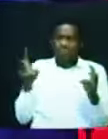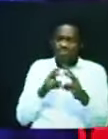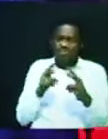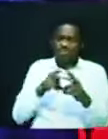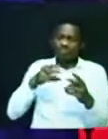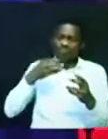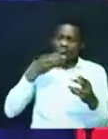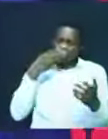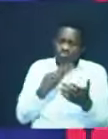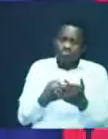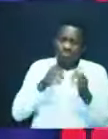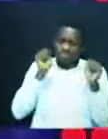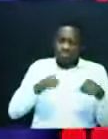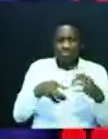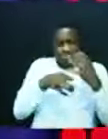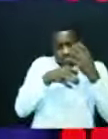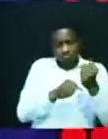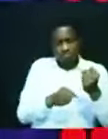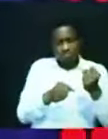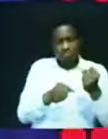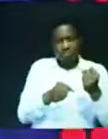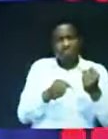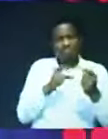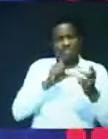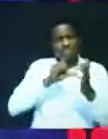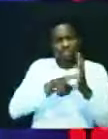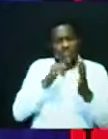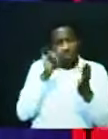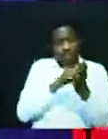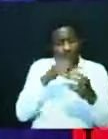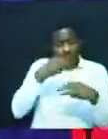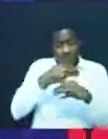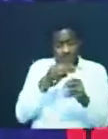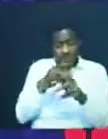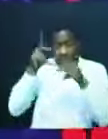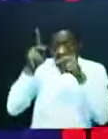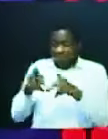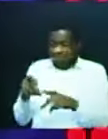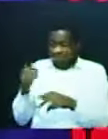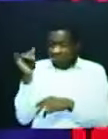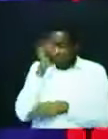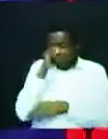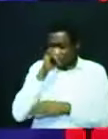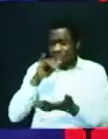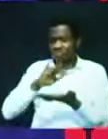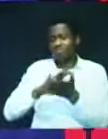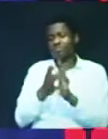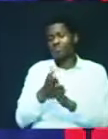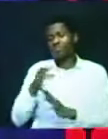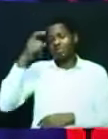making simple or foolish person wise. Now verse